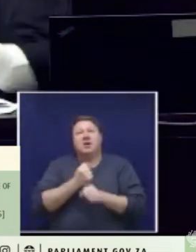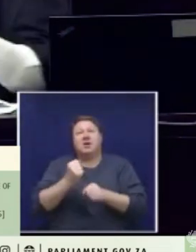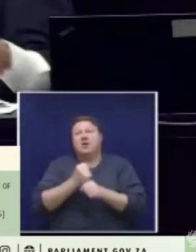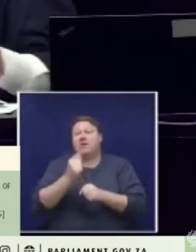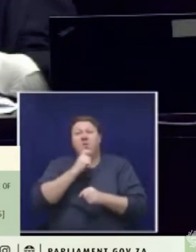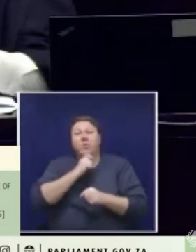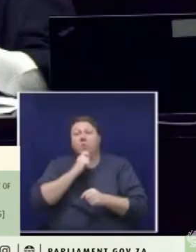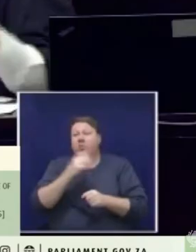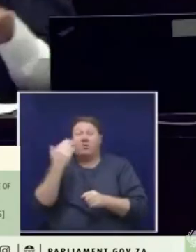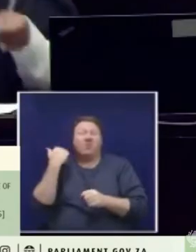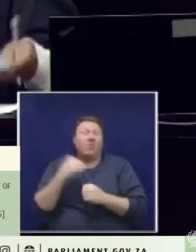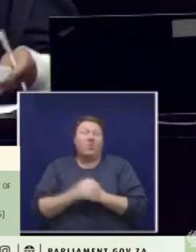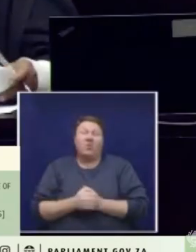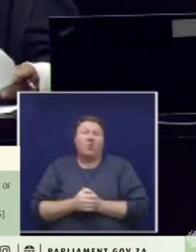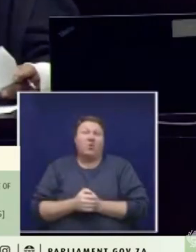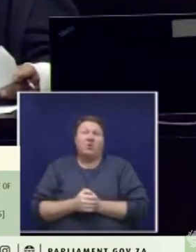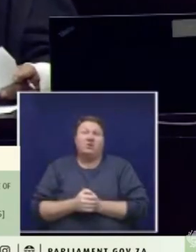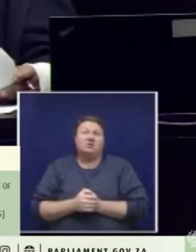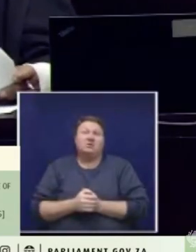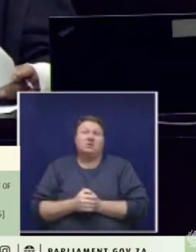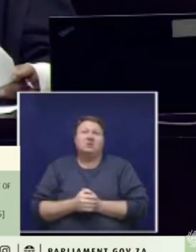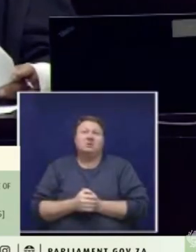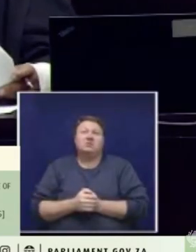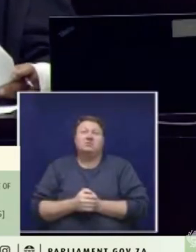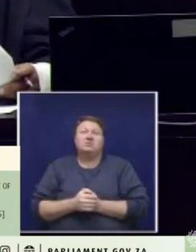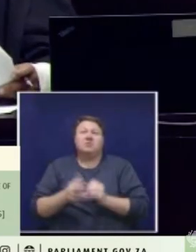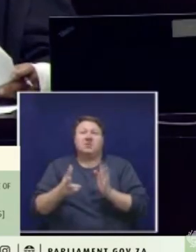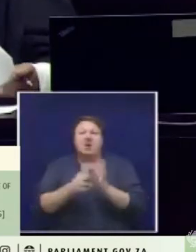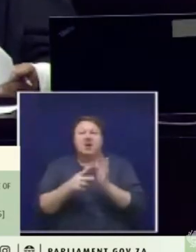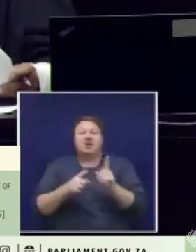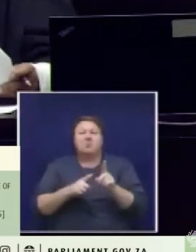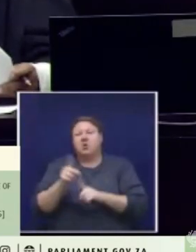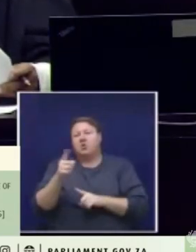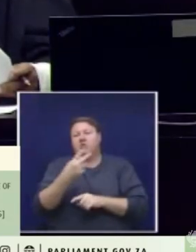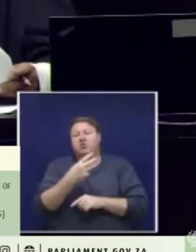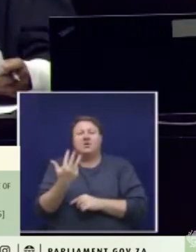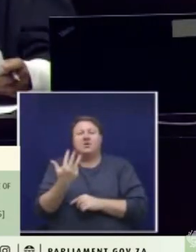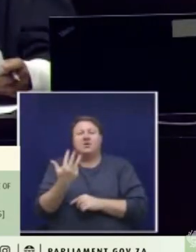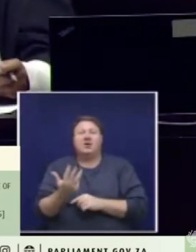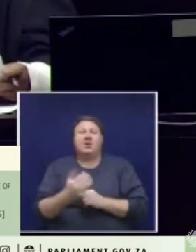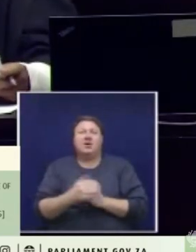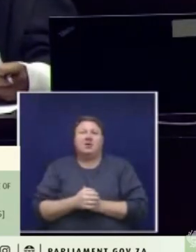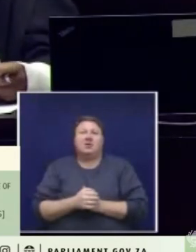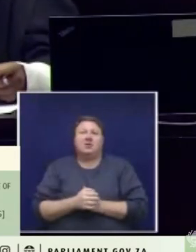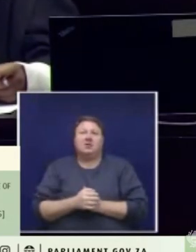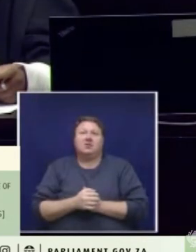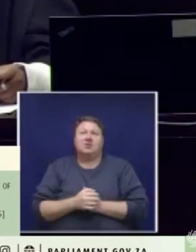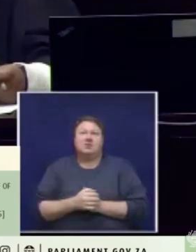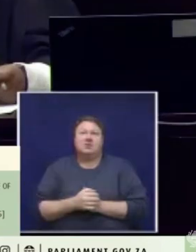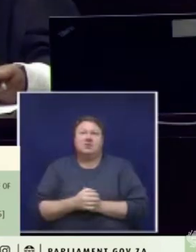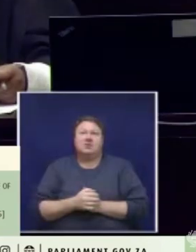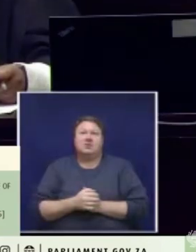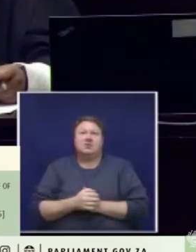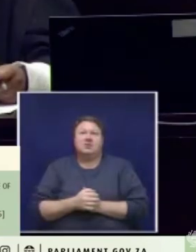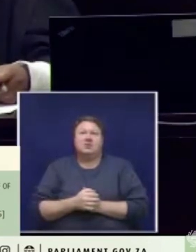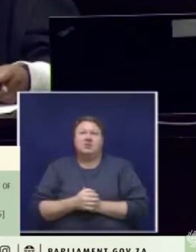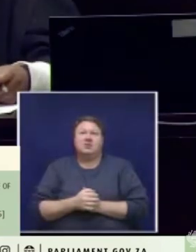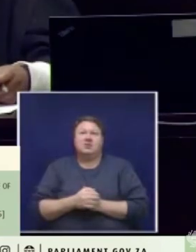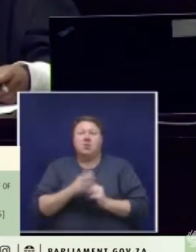before. It's never been used before. The Act was passed in 2009, and whilst the rules